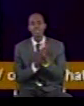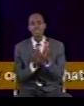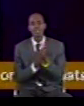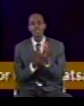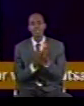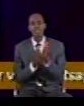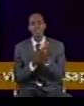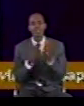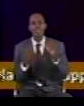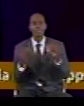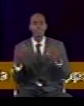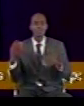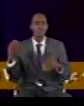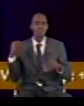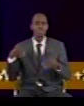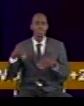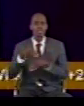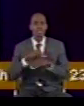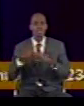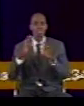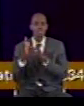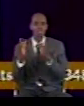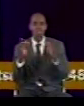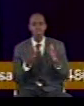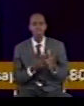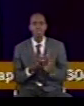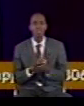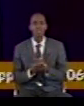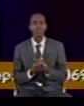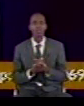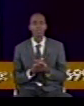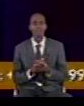praise Master Jesus!